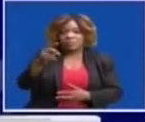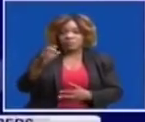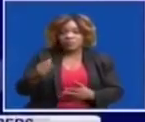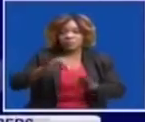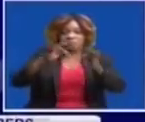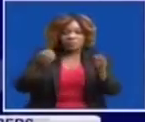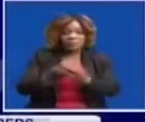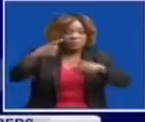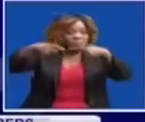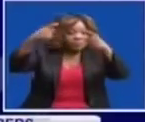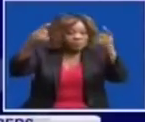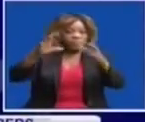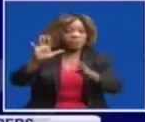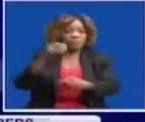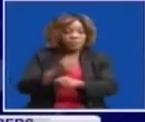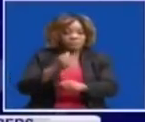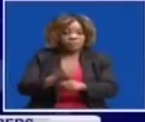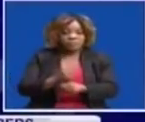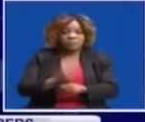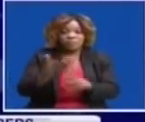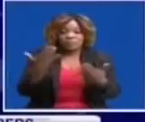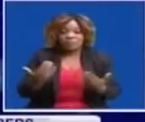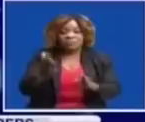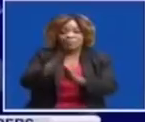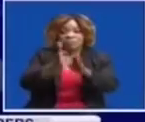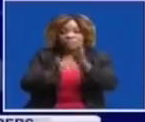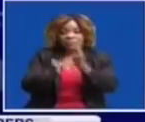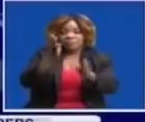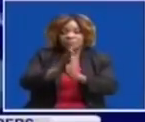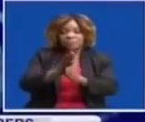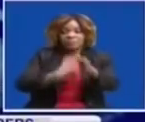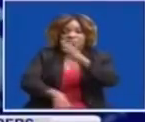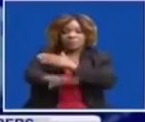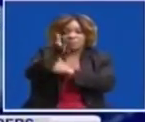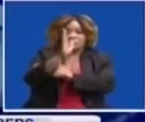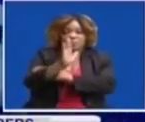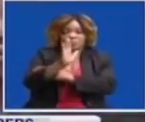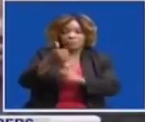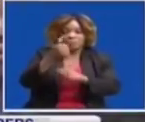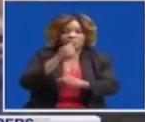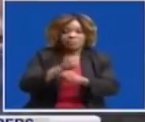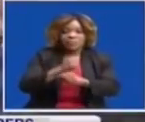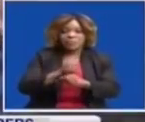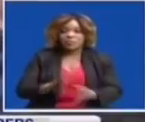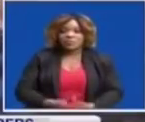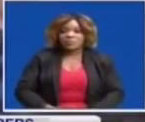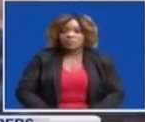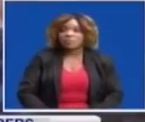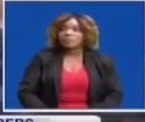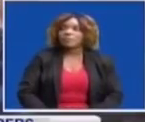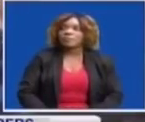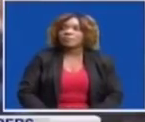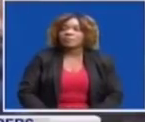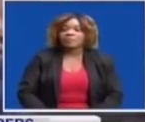only succeed in their endeavors when they are built on God's word. The importance of